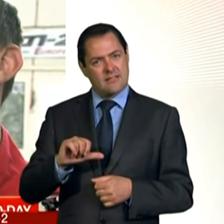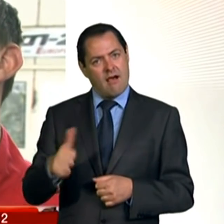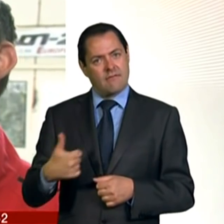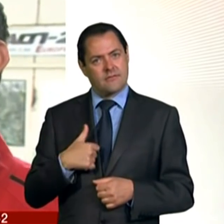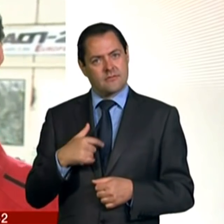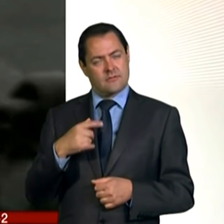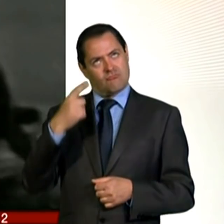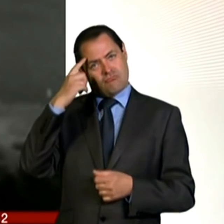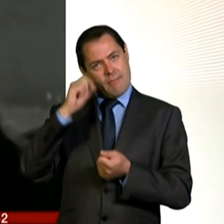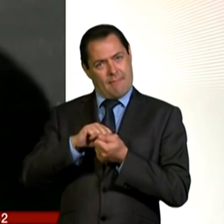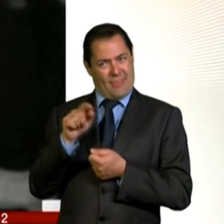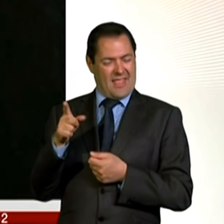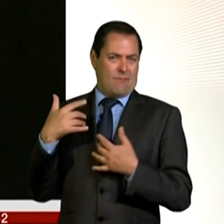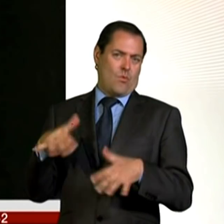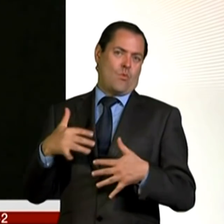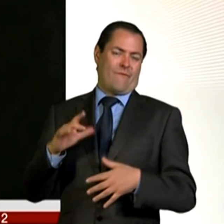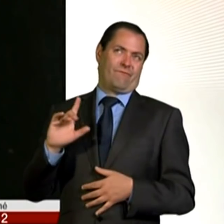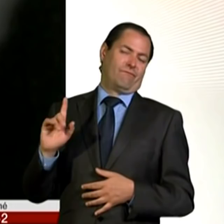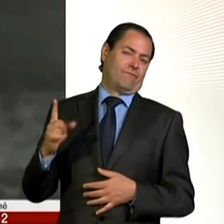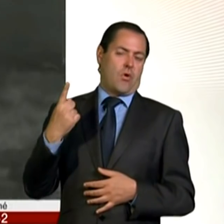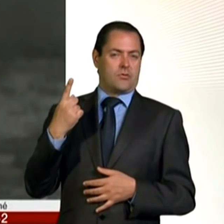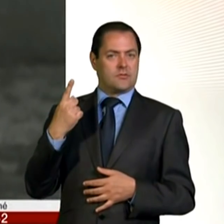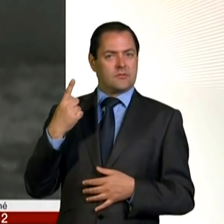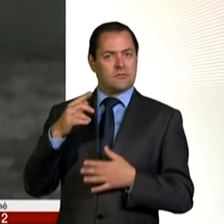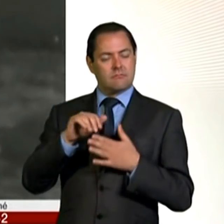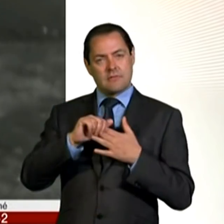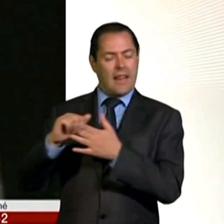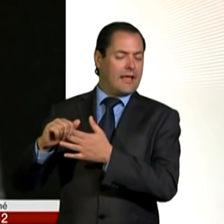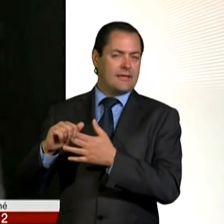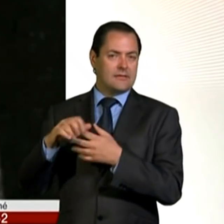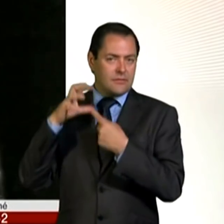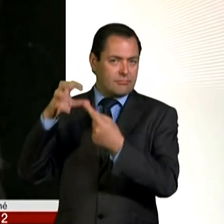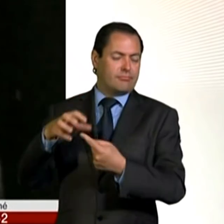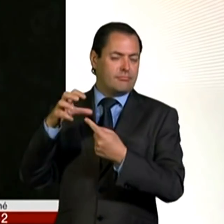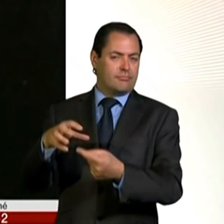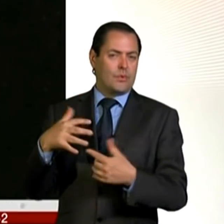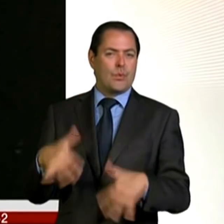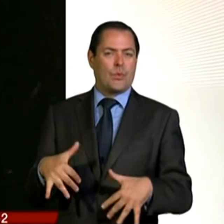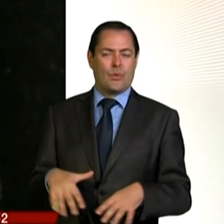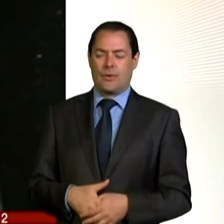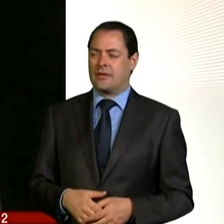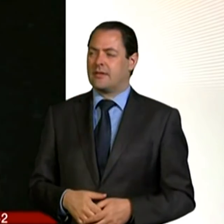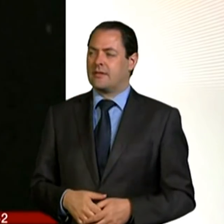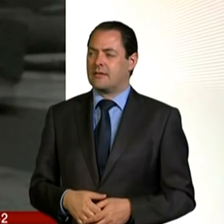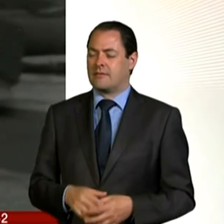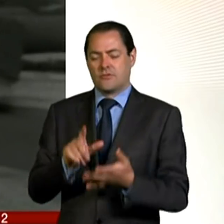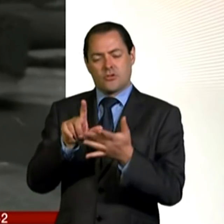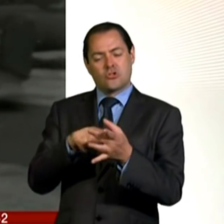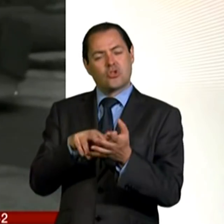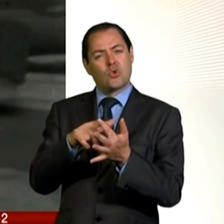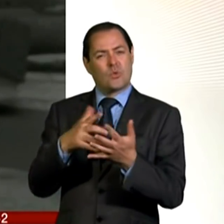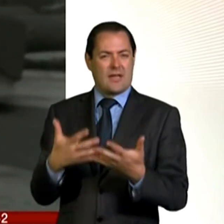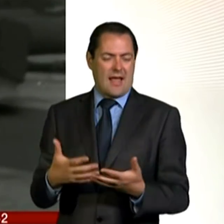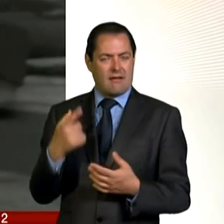were the trailblazers. The first men to move in on the Normandy coastline. His thoughts at this time of year turn to those comrades who never returned from